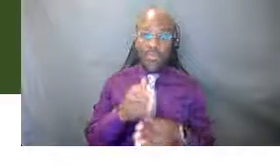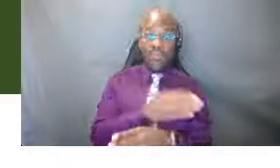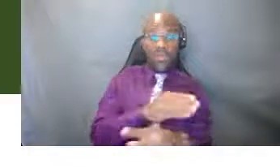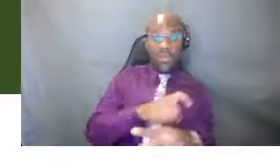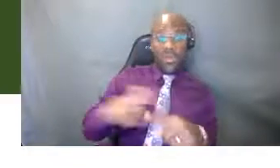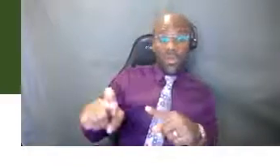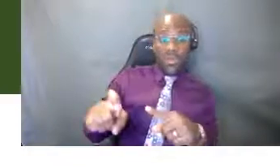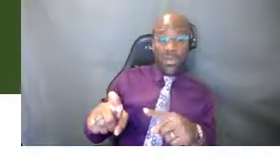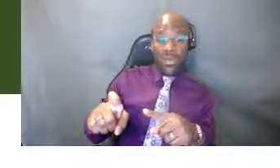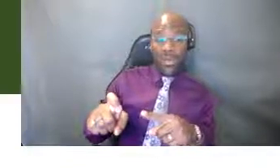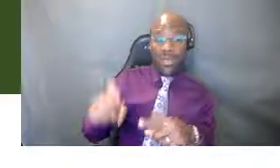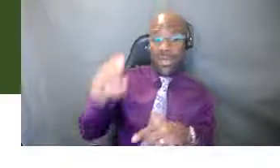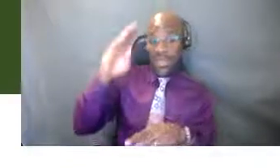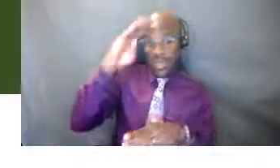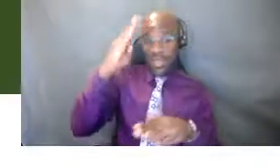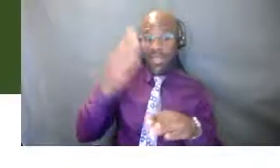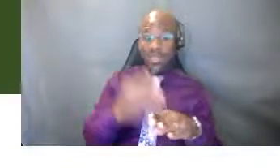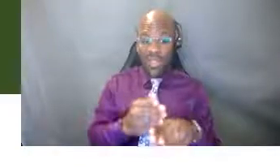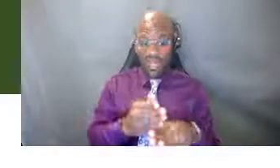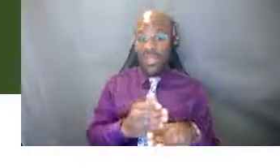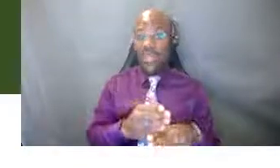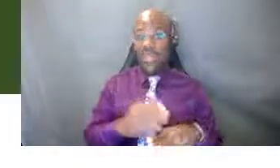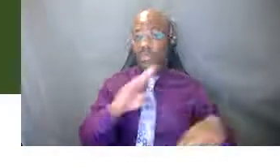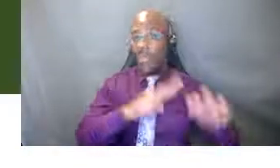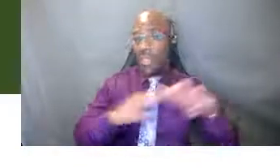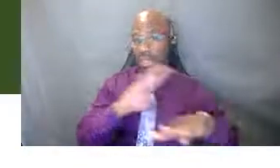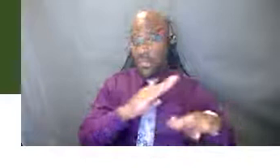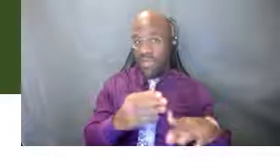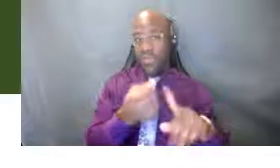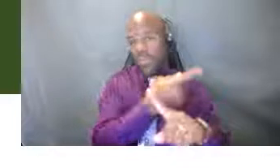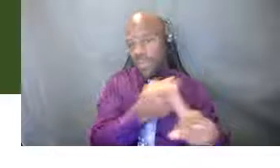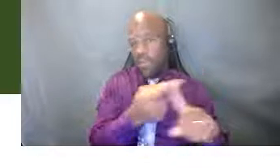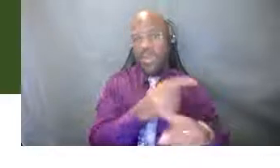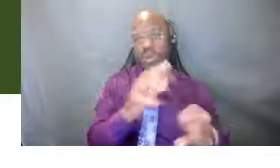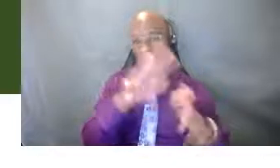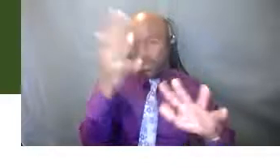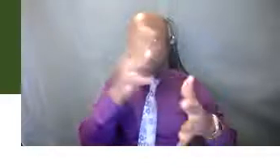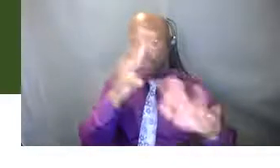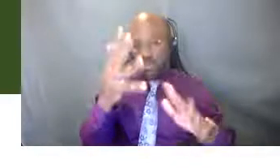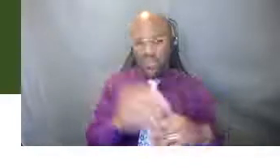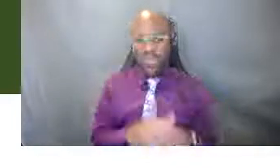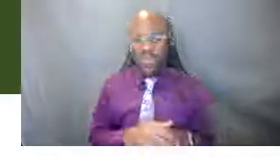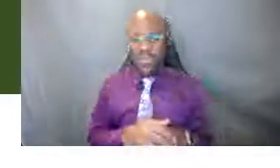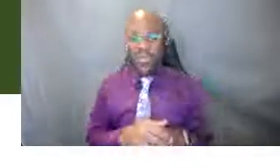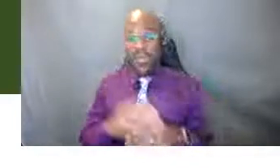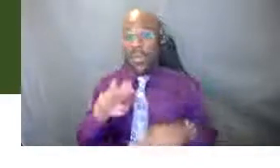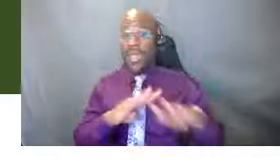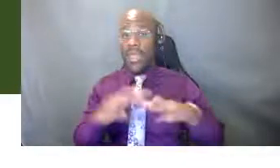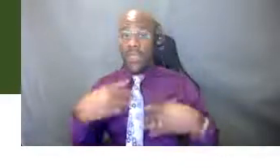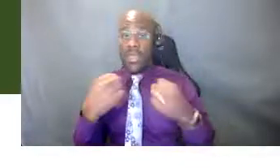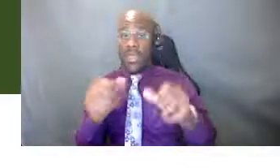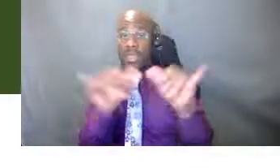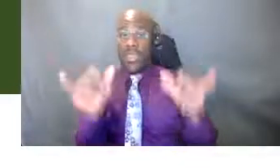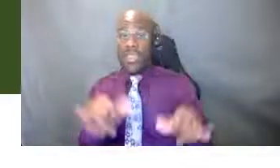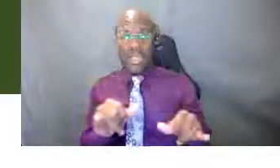behavior. So in this situation, the existing community-based behavioral health system